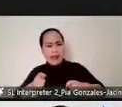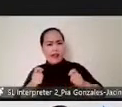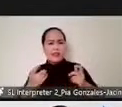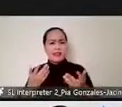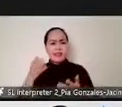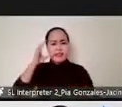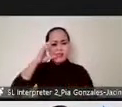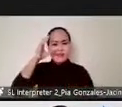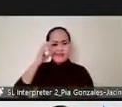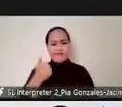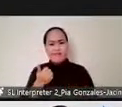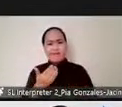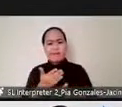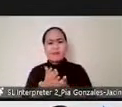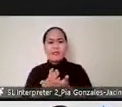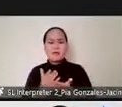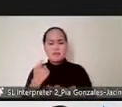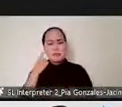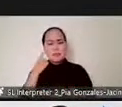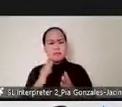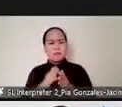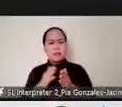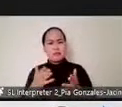for a broad scale approach.